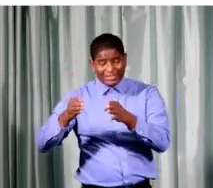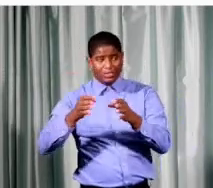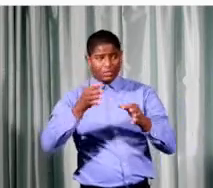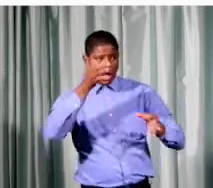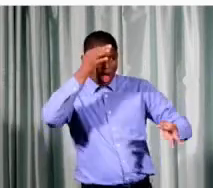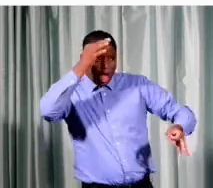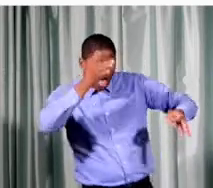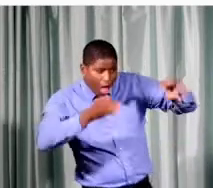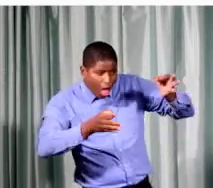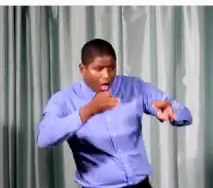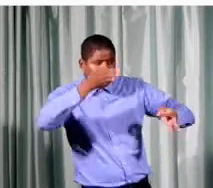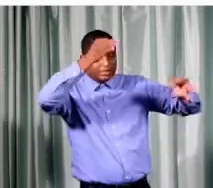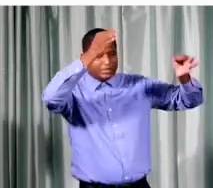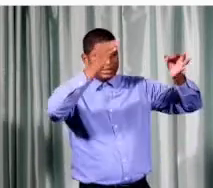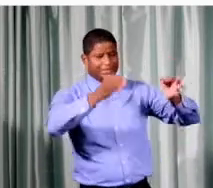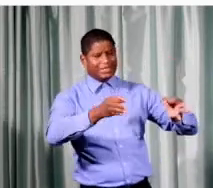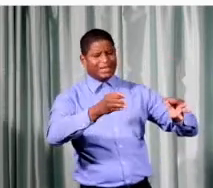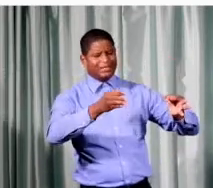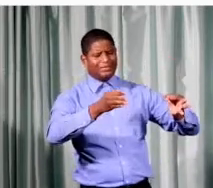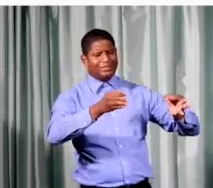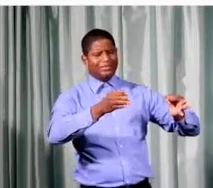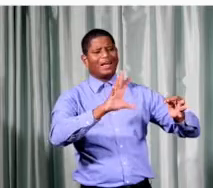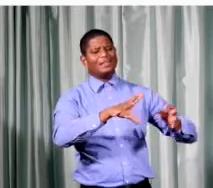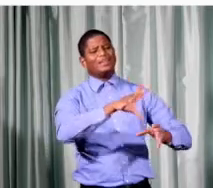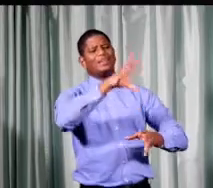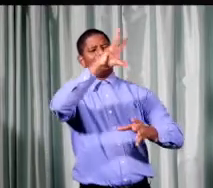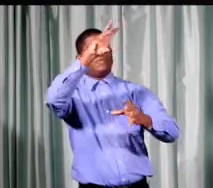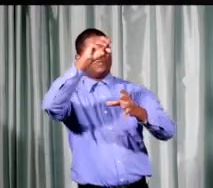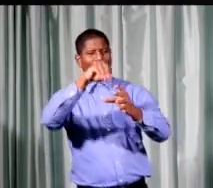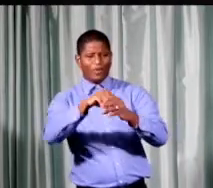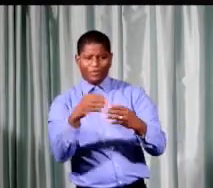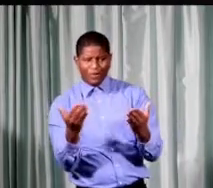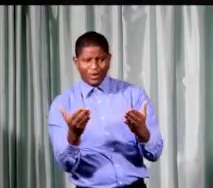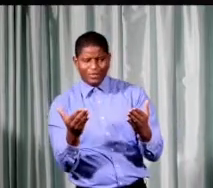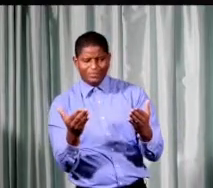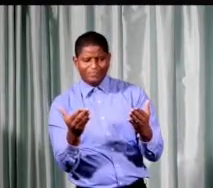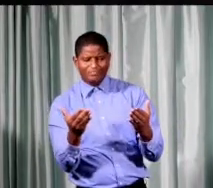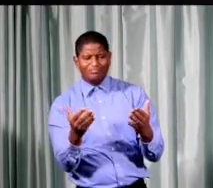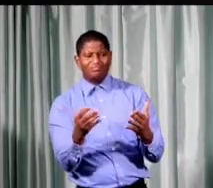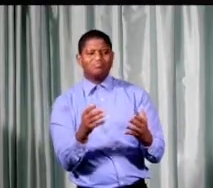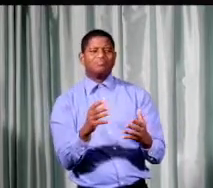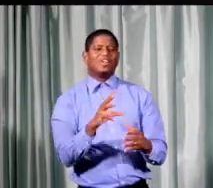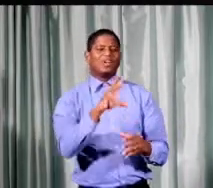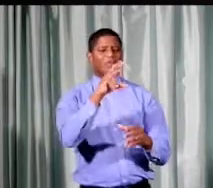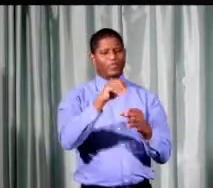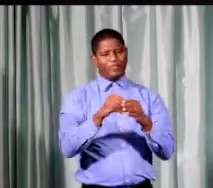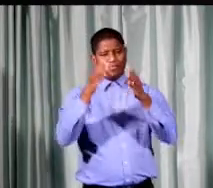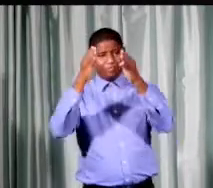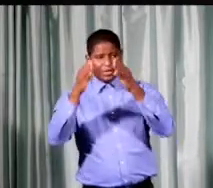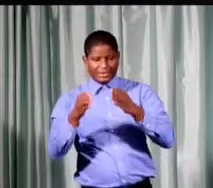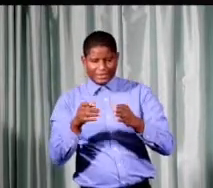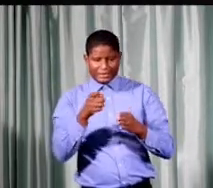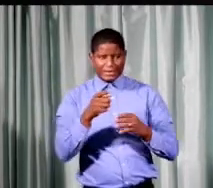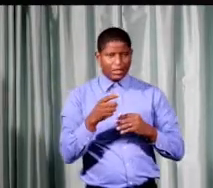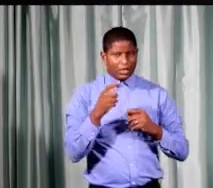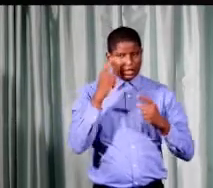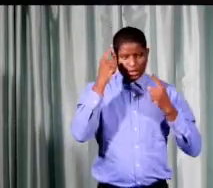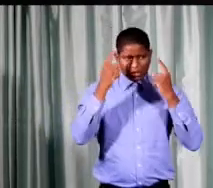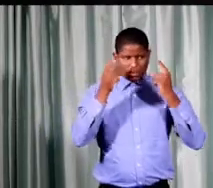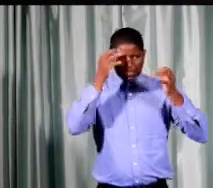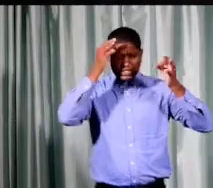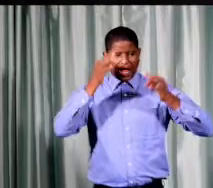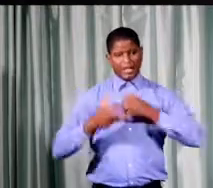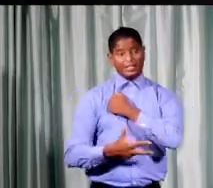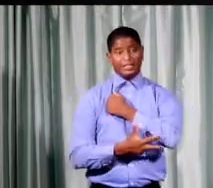expenses, and other things, I unfortunately opened the door up to unscrupulous people. All